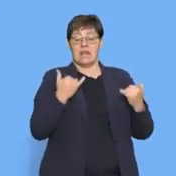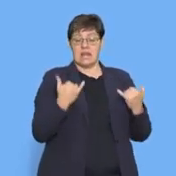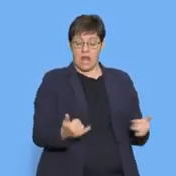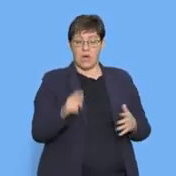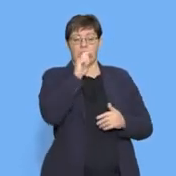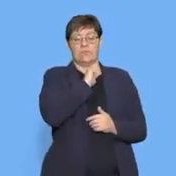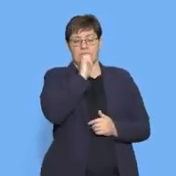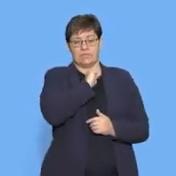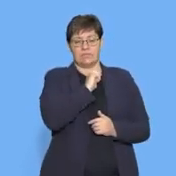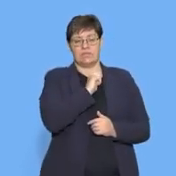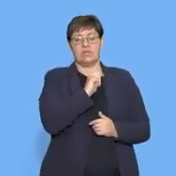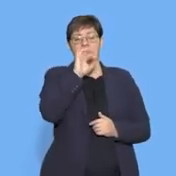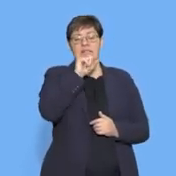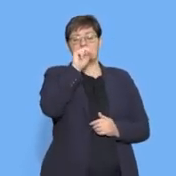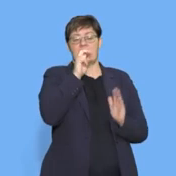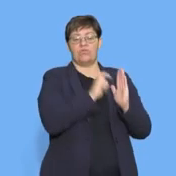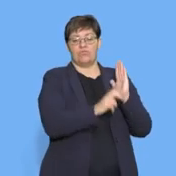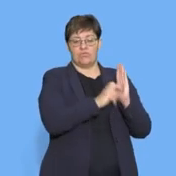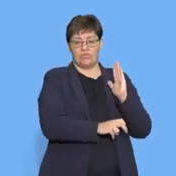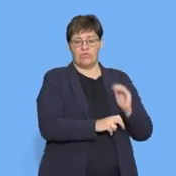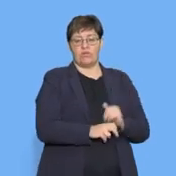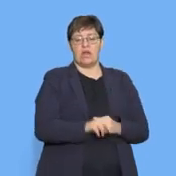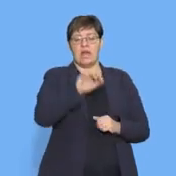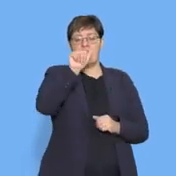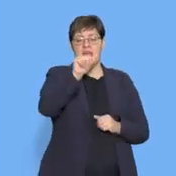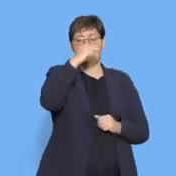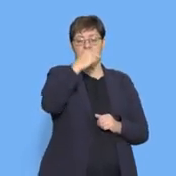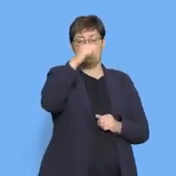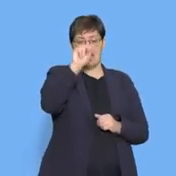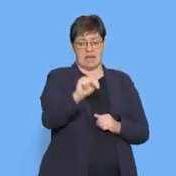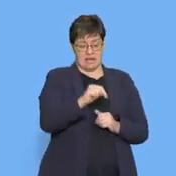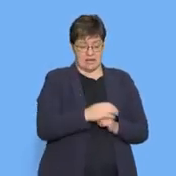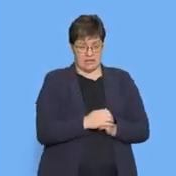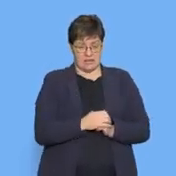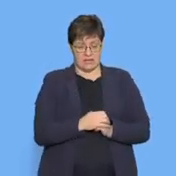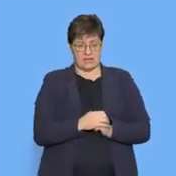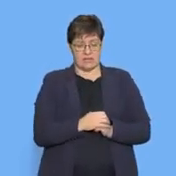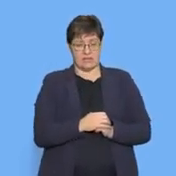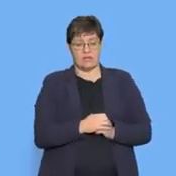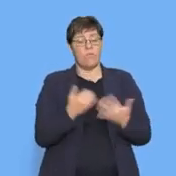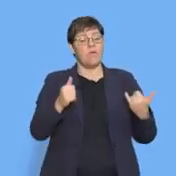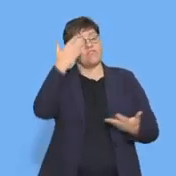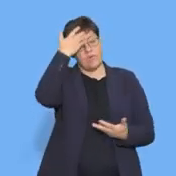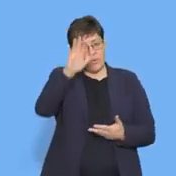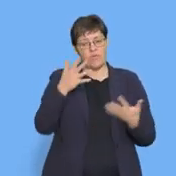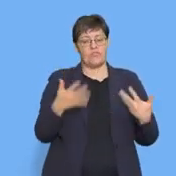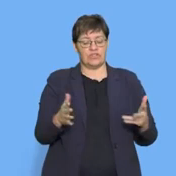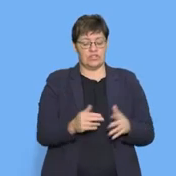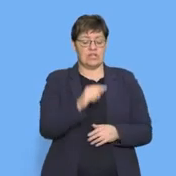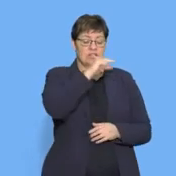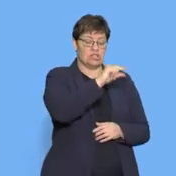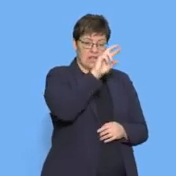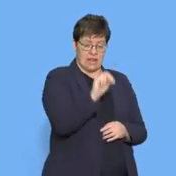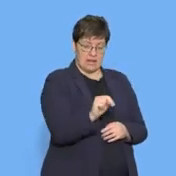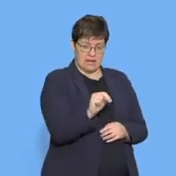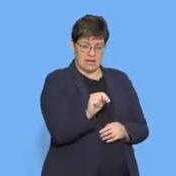Right. Now we're going to be using sine rule in triangle AGN. So in triangle AGN, we already